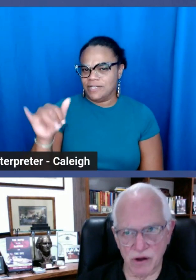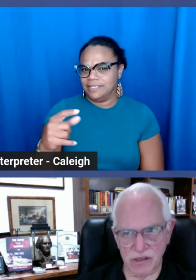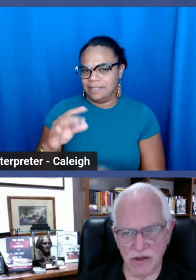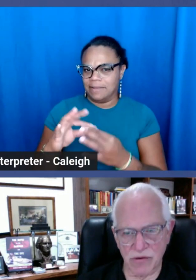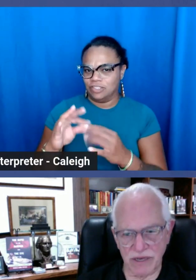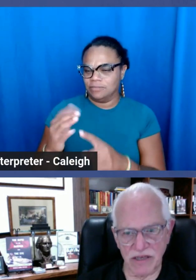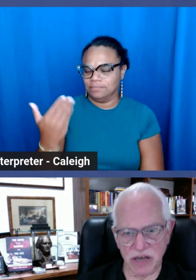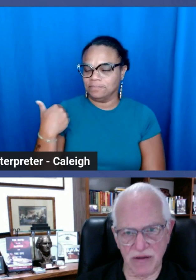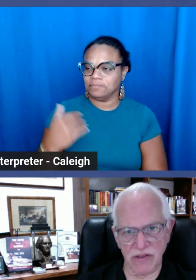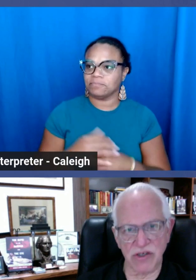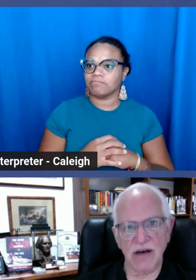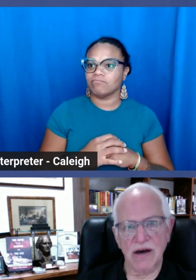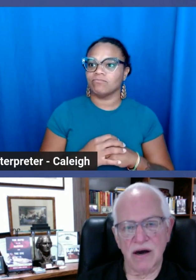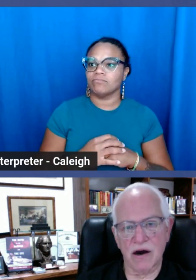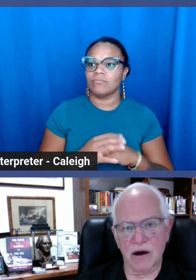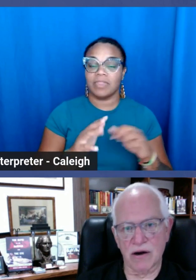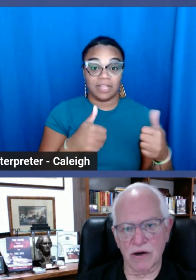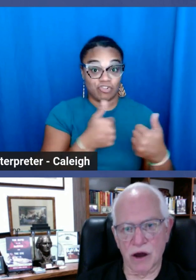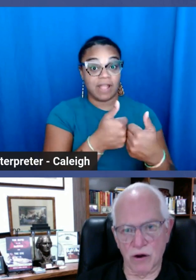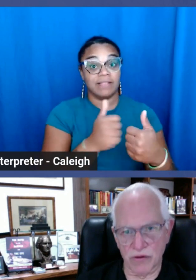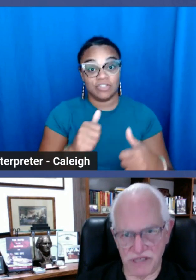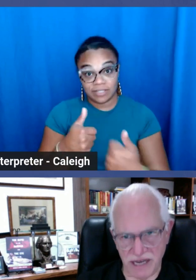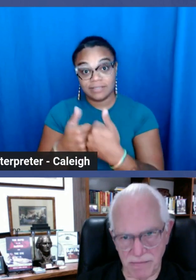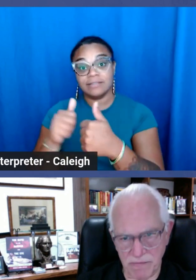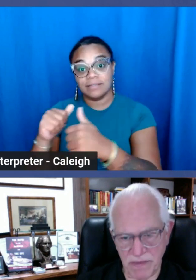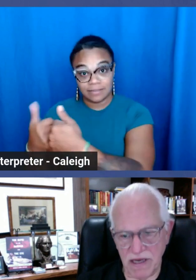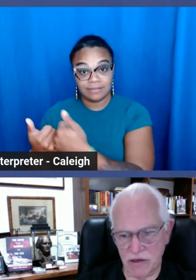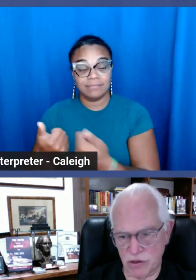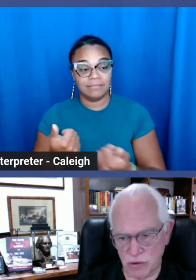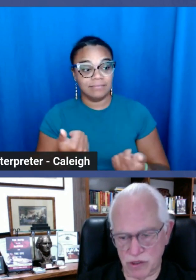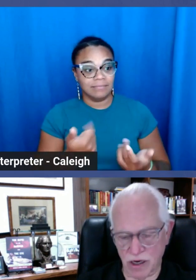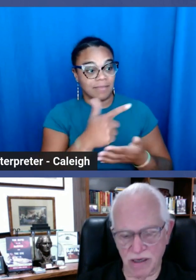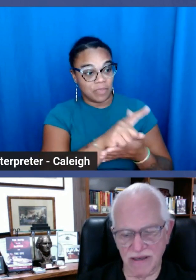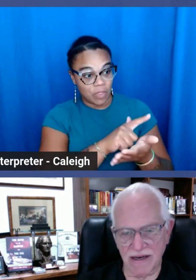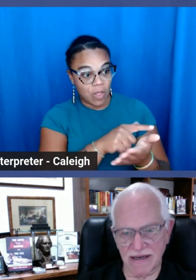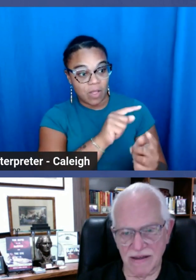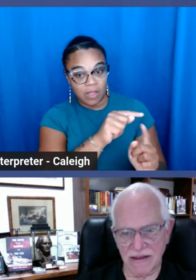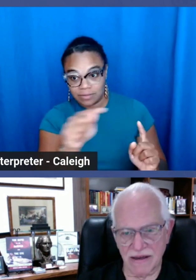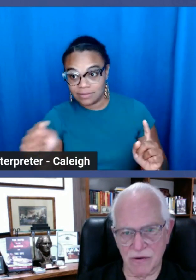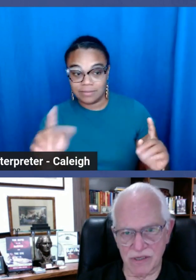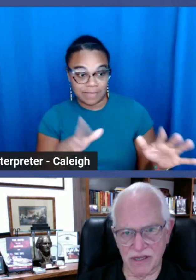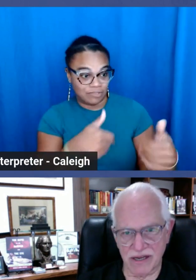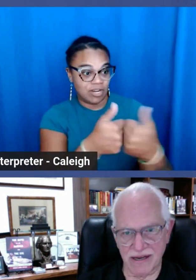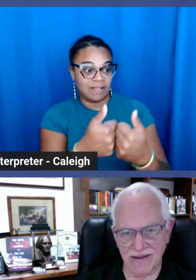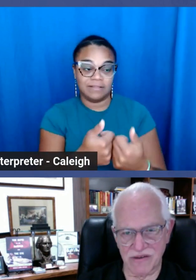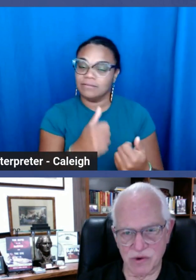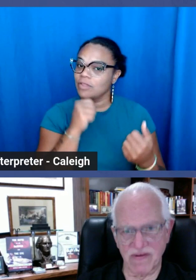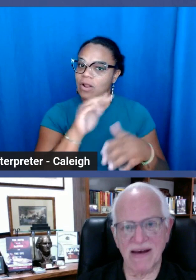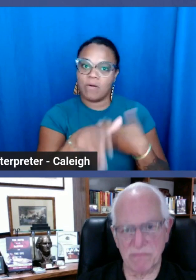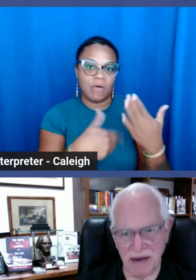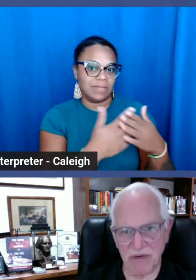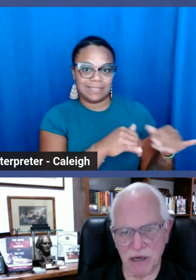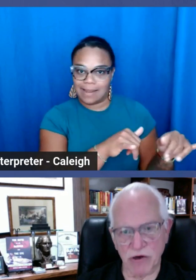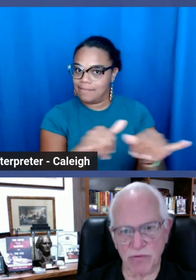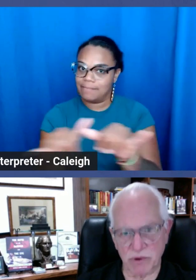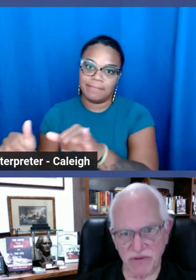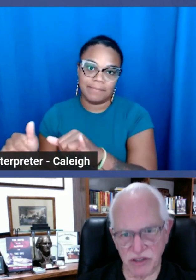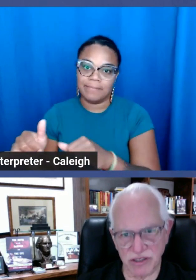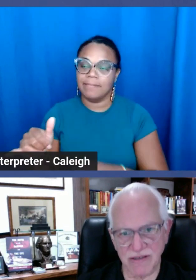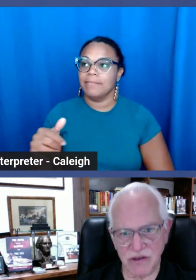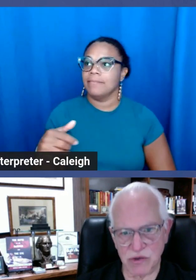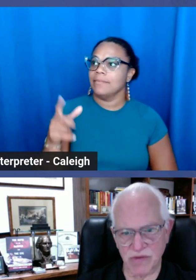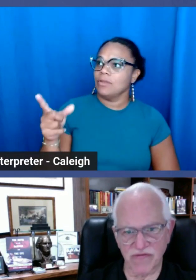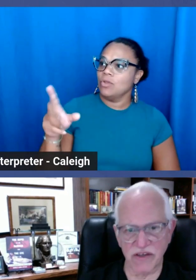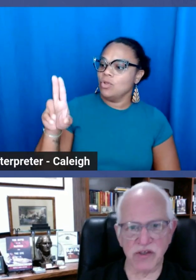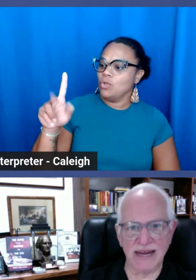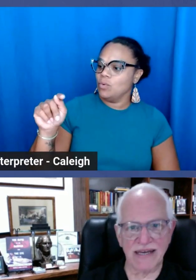and the laws that are being challenged are not all the same. In Utah, there was a sort of bounty hunter